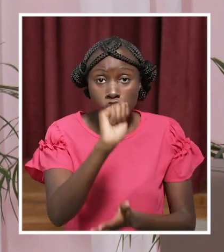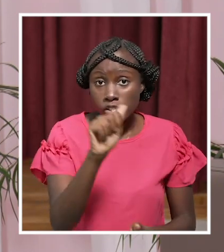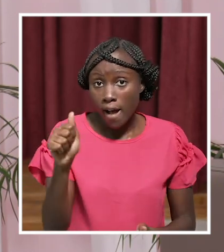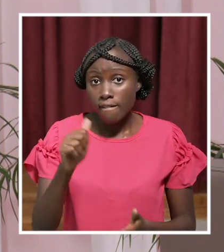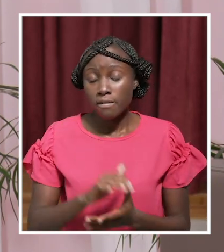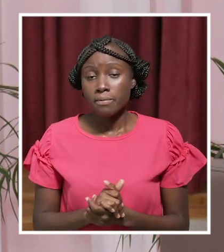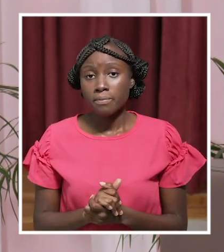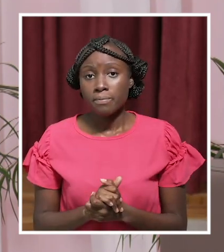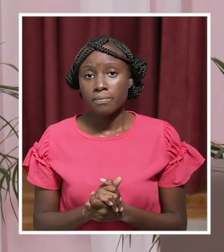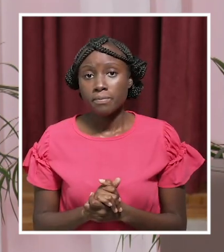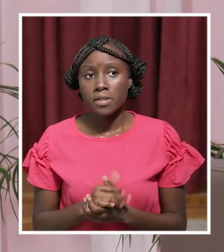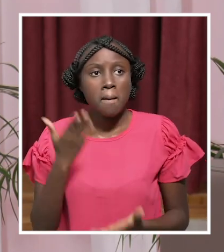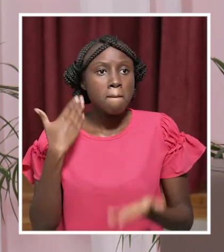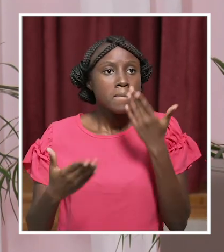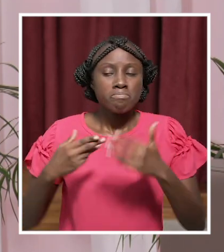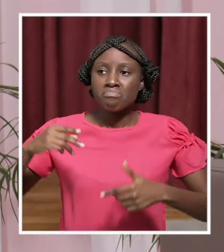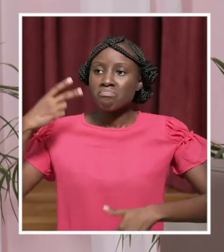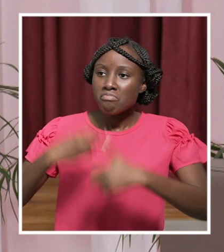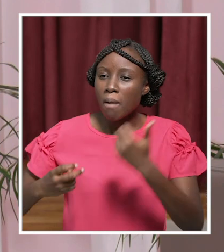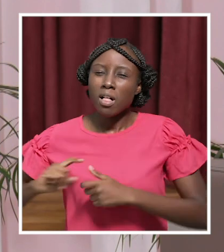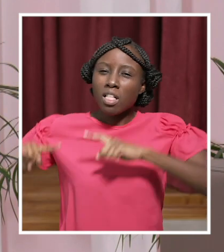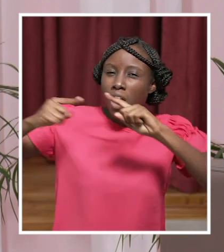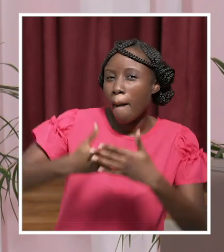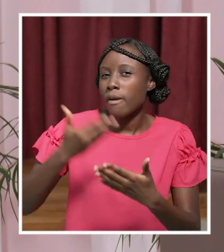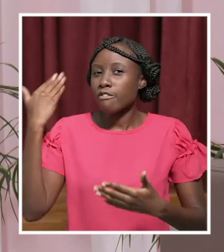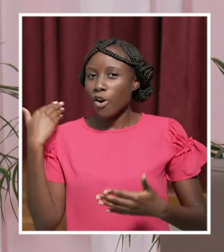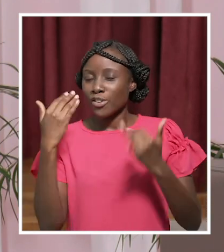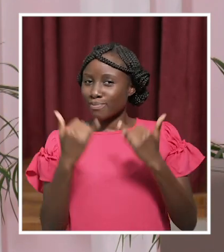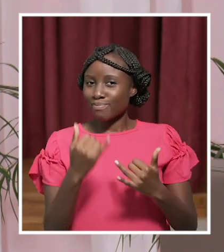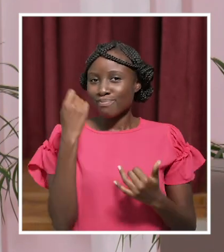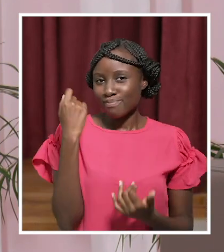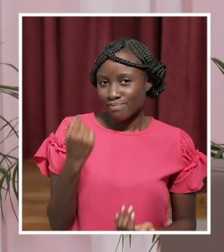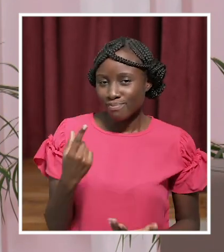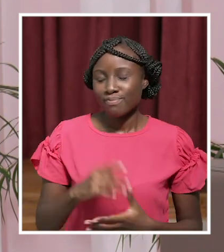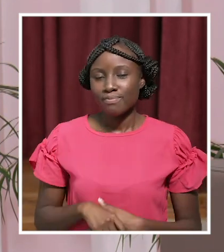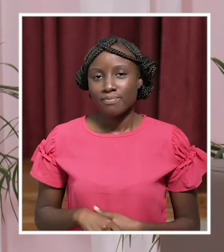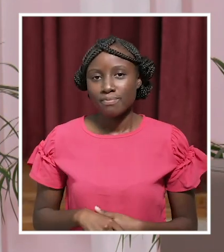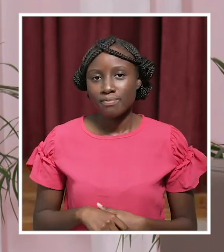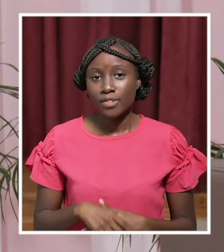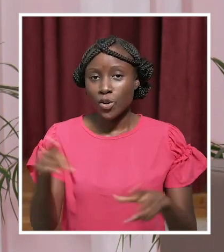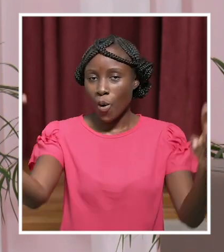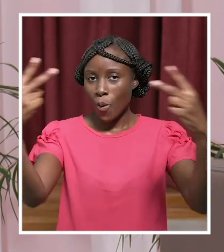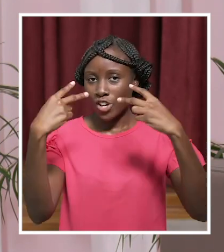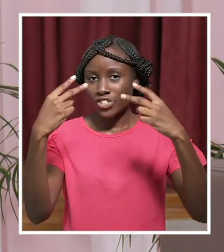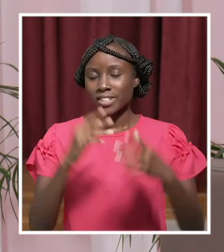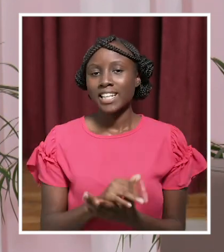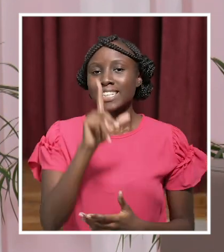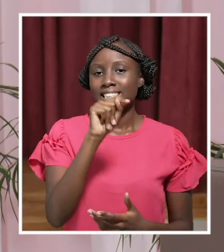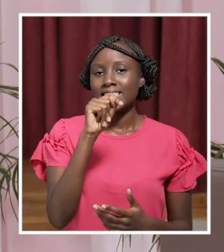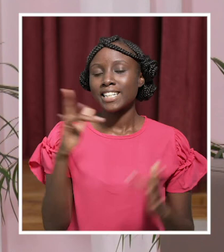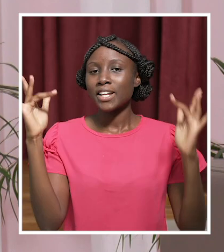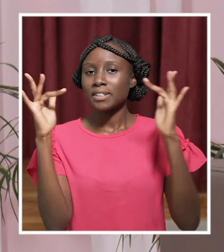the struggles that you went through at that particular point in time, who knows, this may have been a diagnosis. You are viewing TT Online